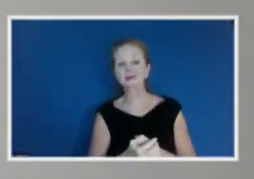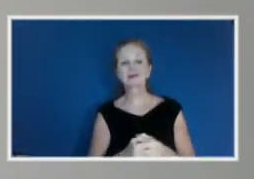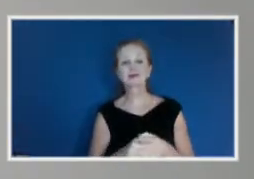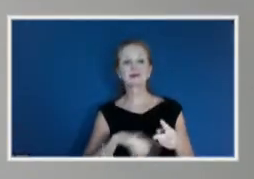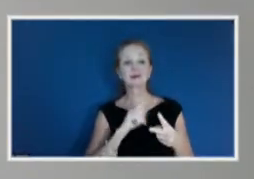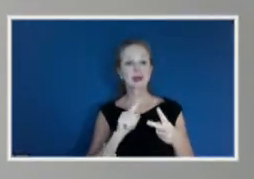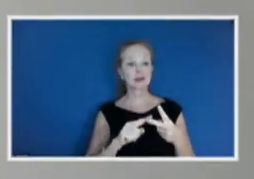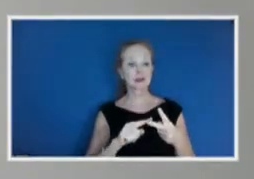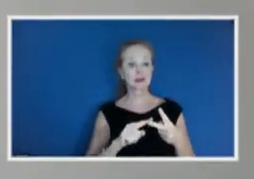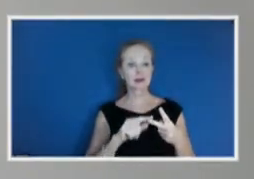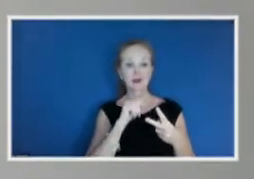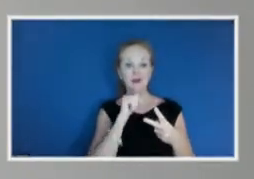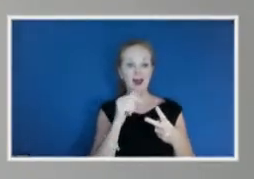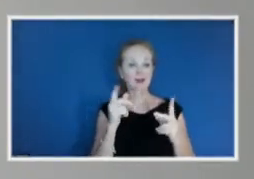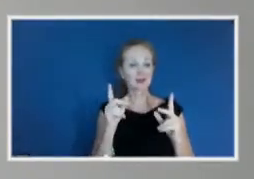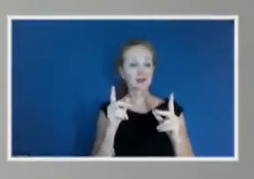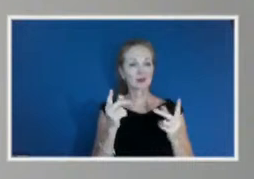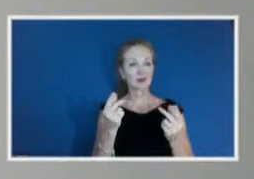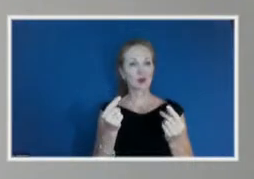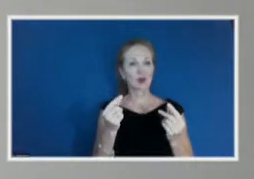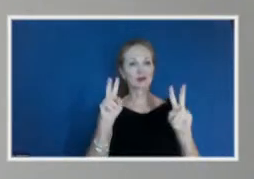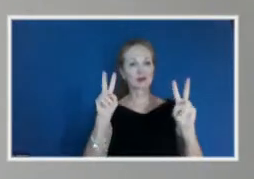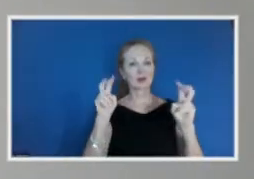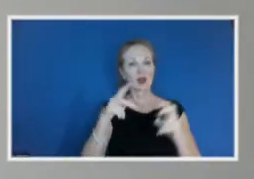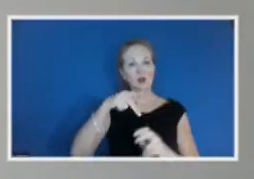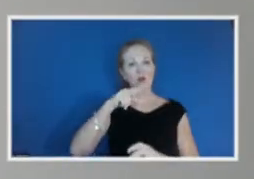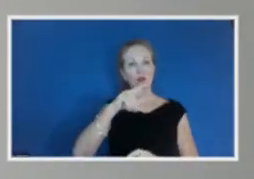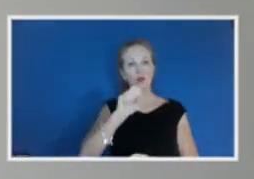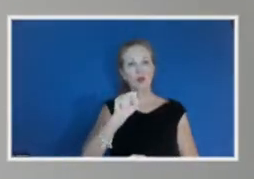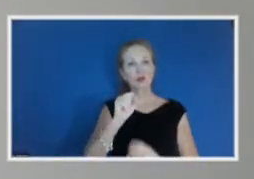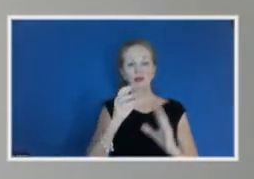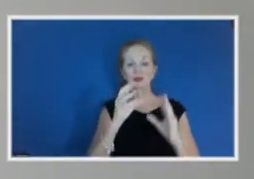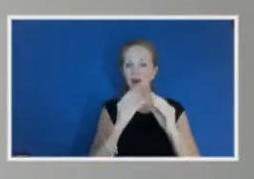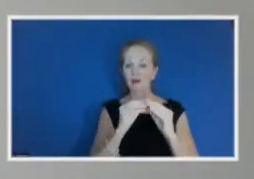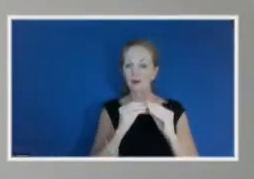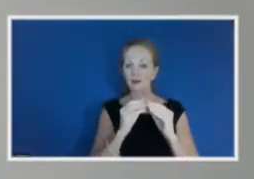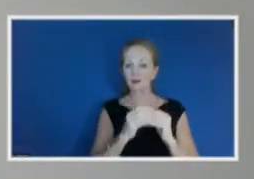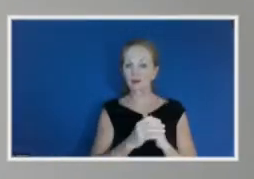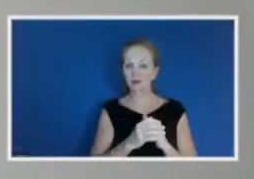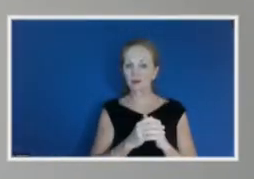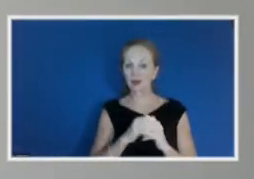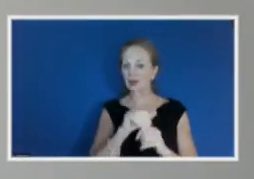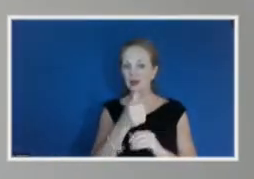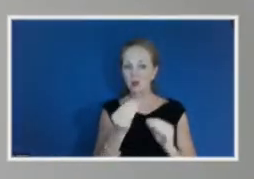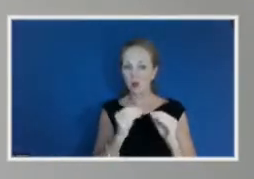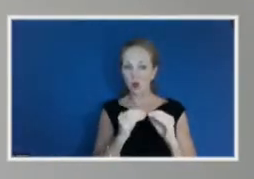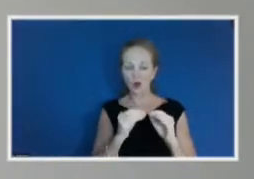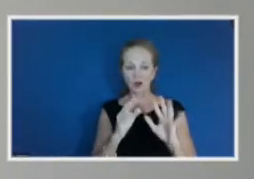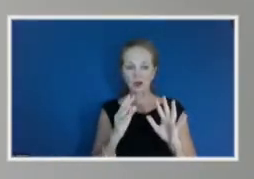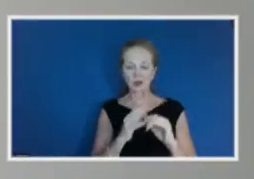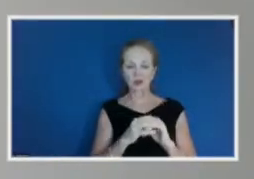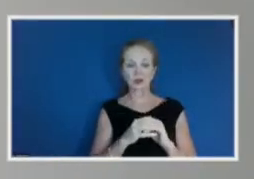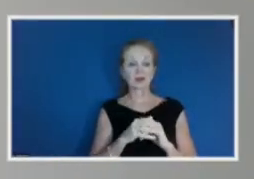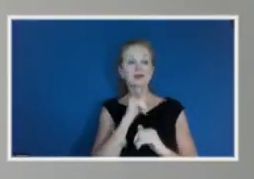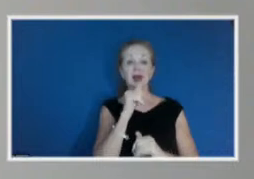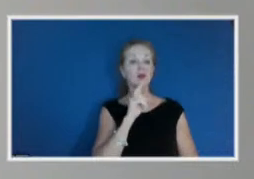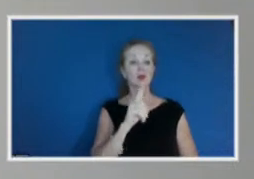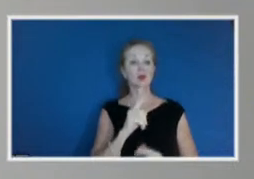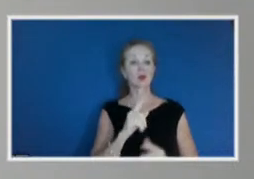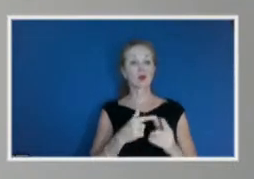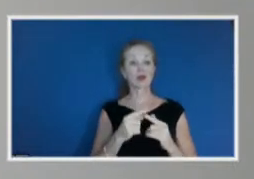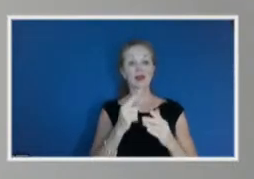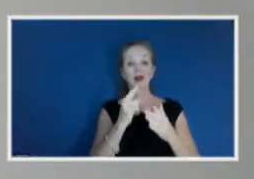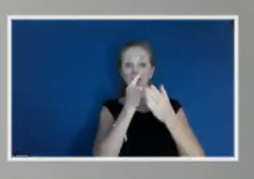not doing press conferences anymore, and that is entirely not true. What we were finding is we had a standing weekly